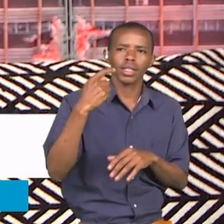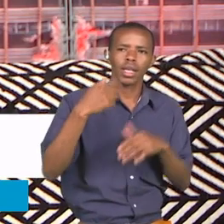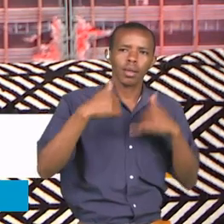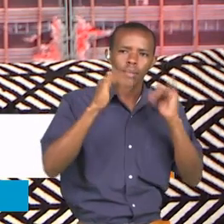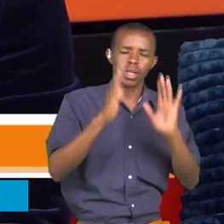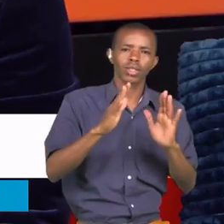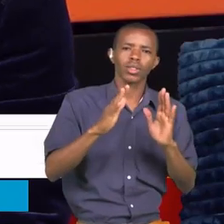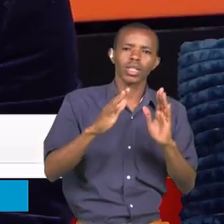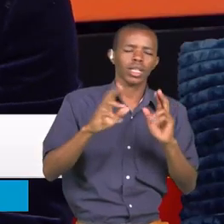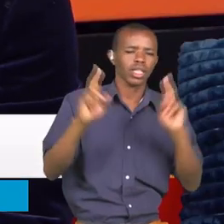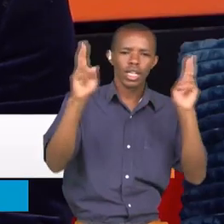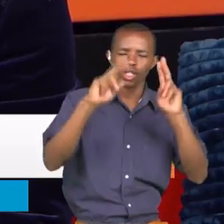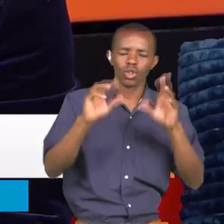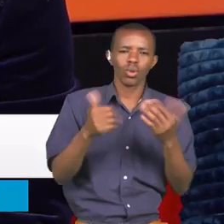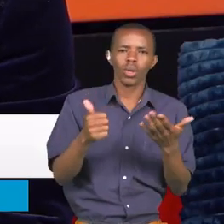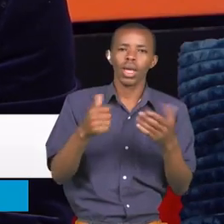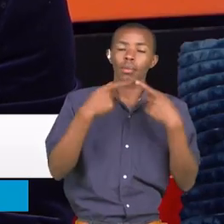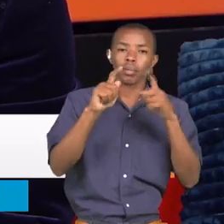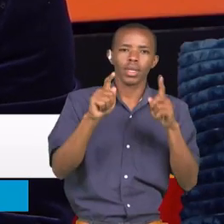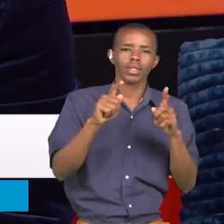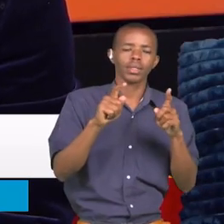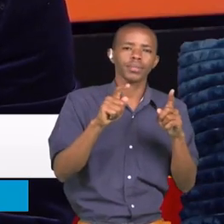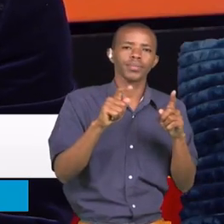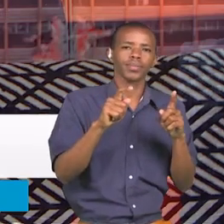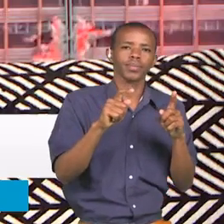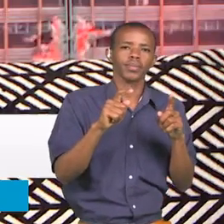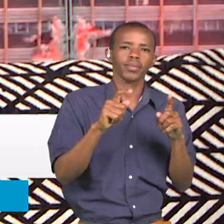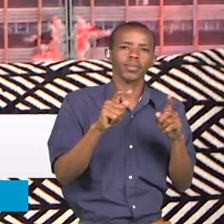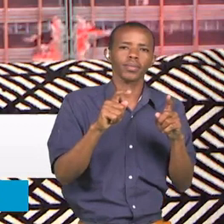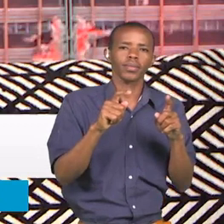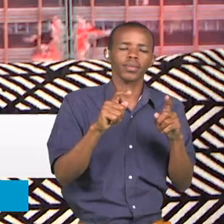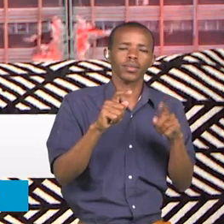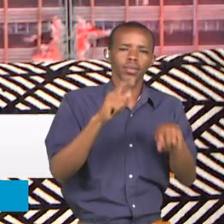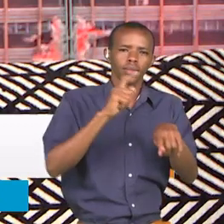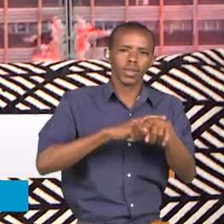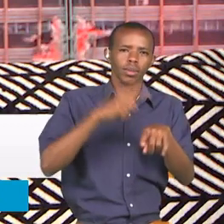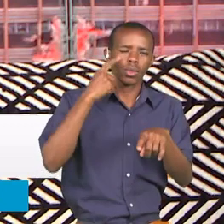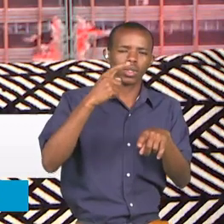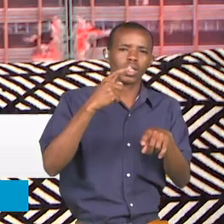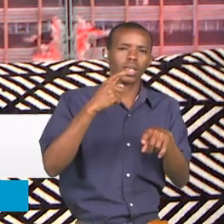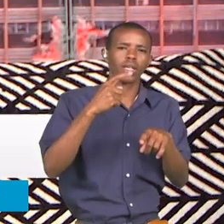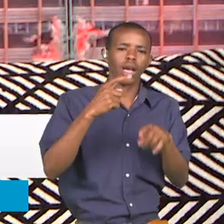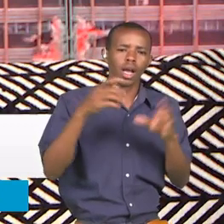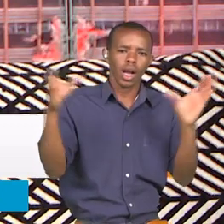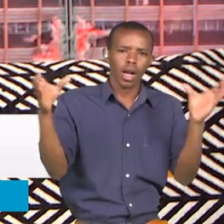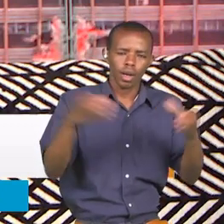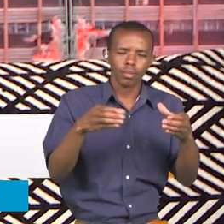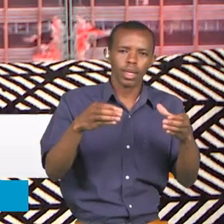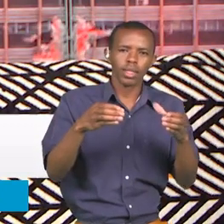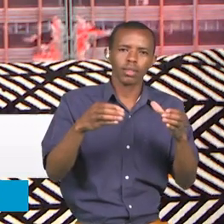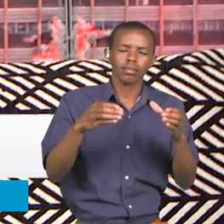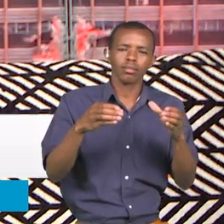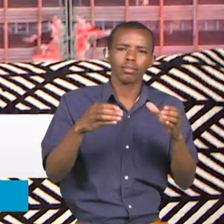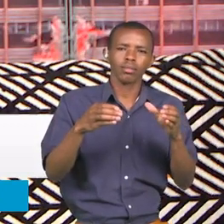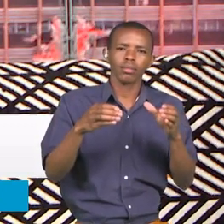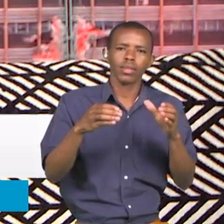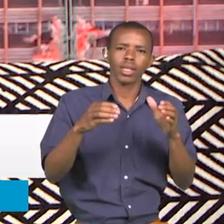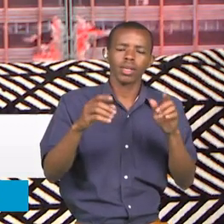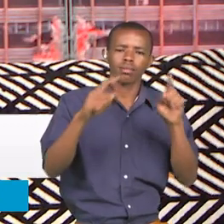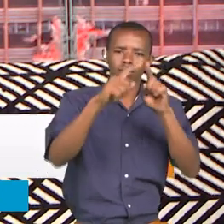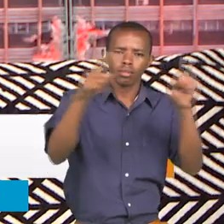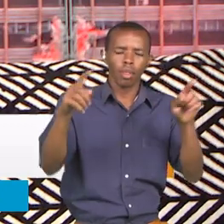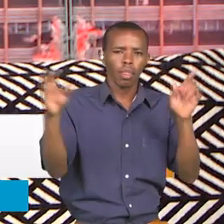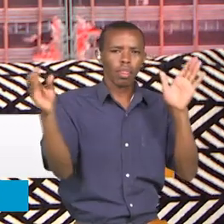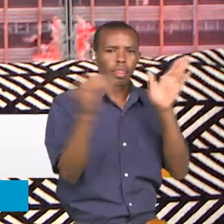indication of, but when you see such a big brand advertising and a sports person